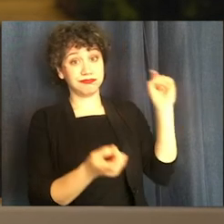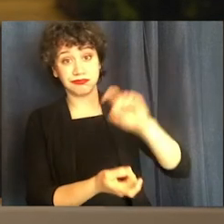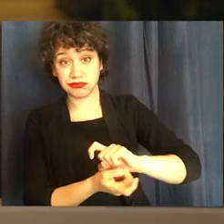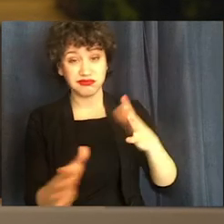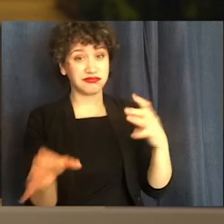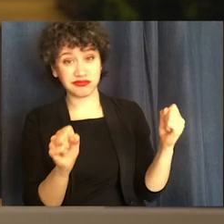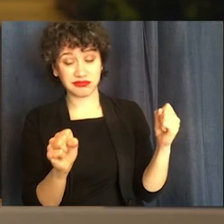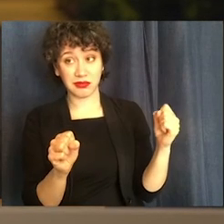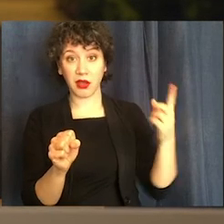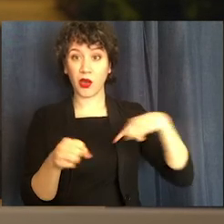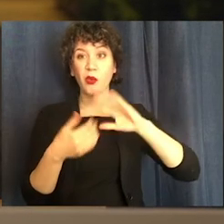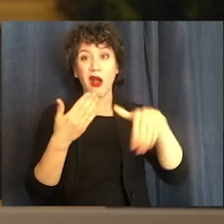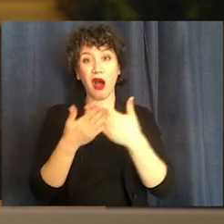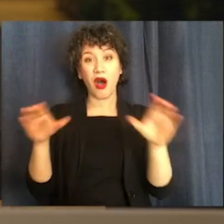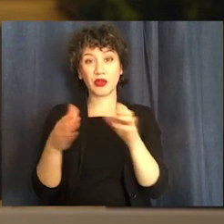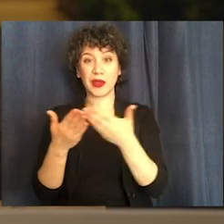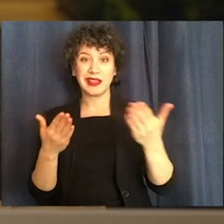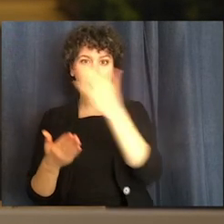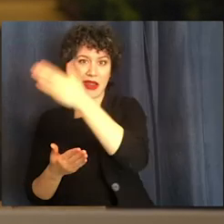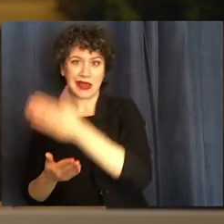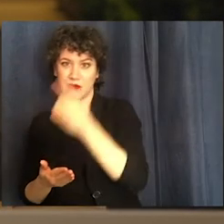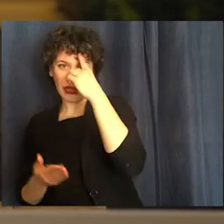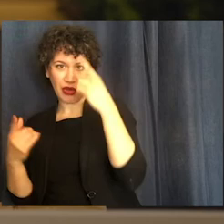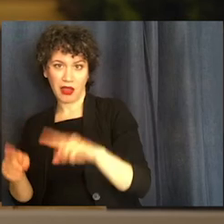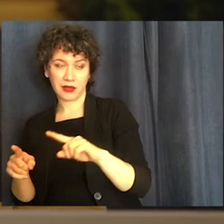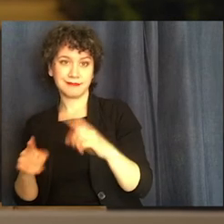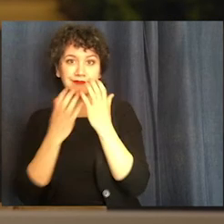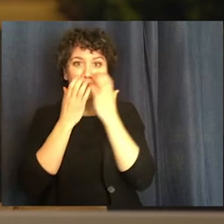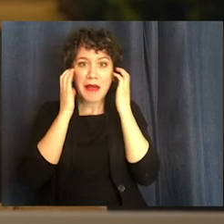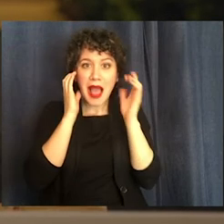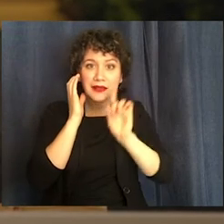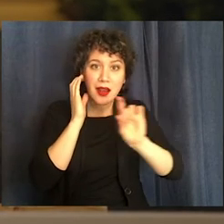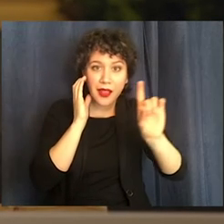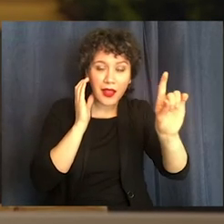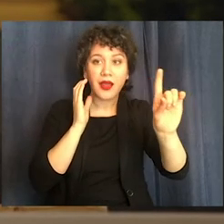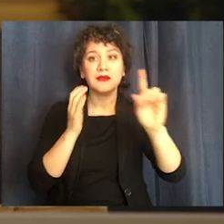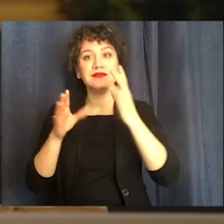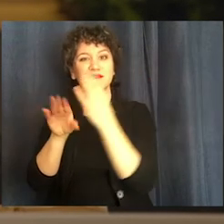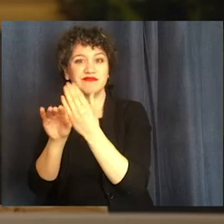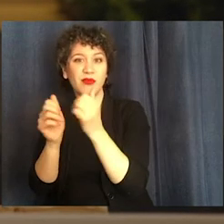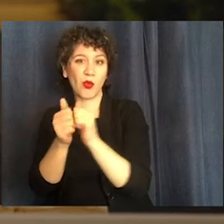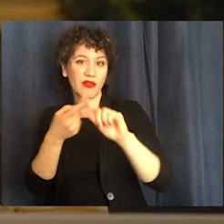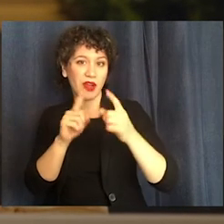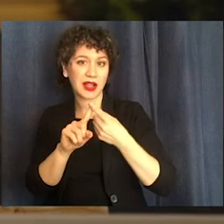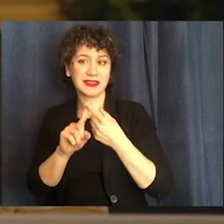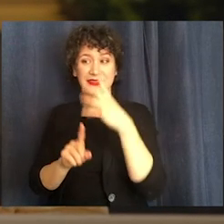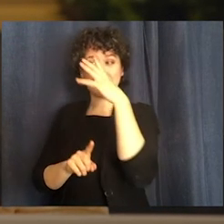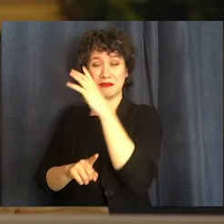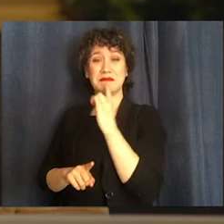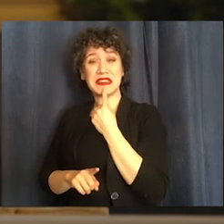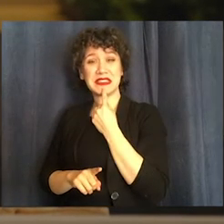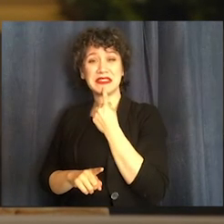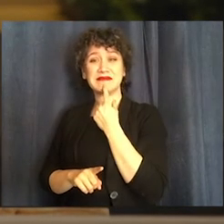going to school. I never thought I'd say this, but I miss passing periods. I miss seeing the people I've known for 4 years of high school because they're an important part of my